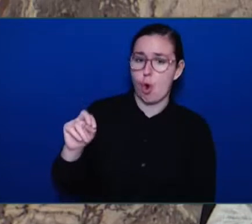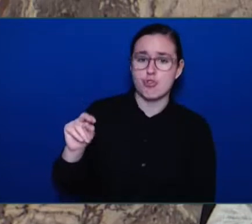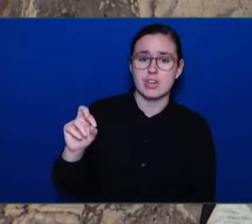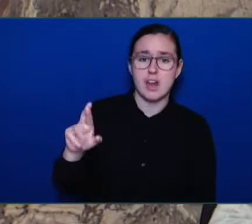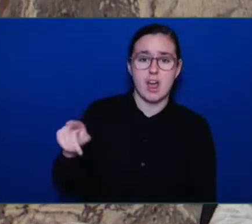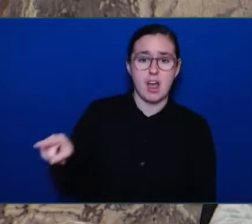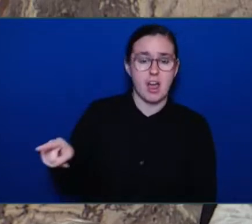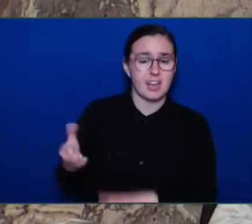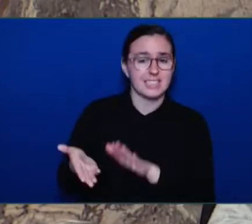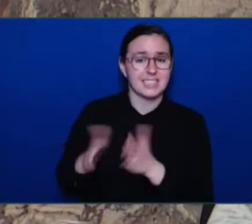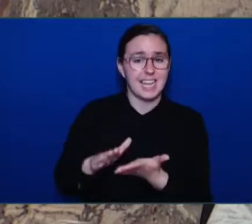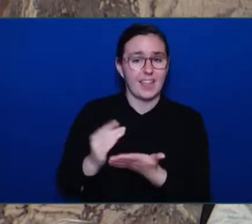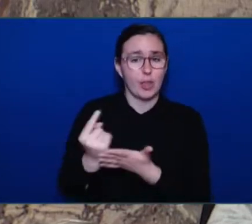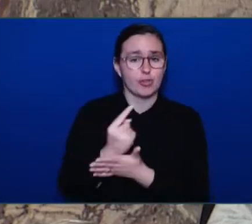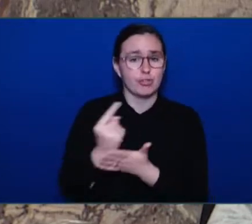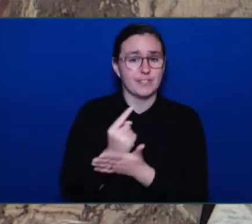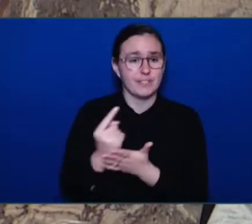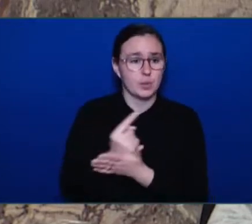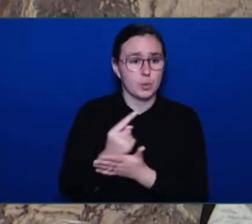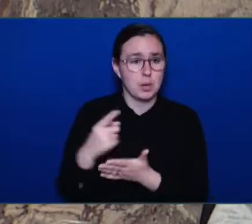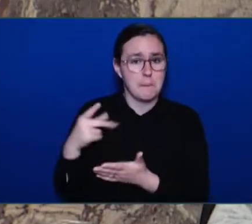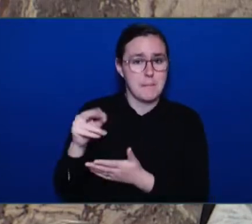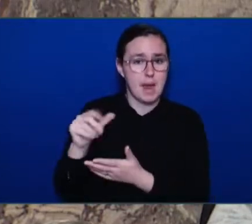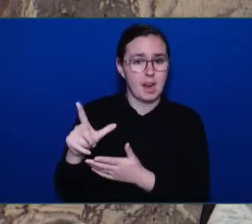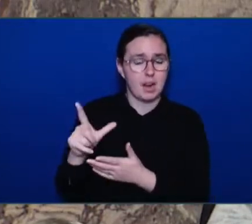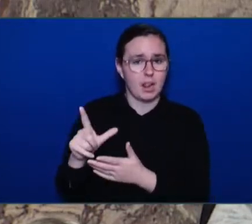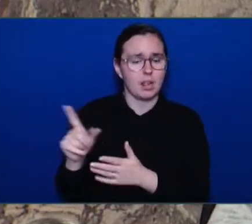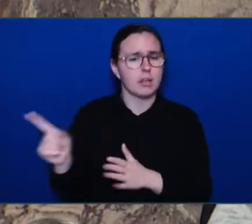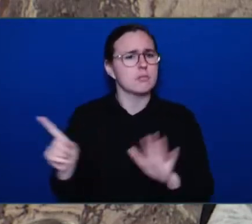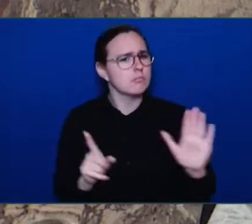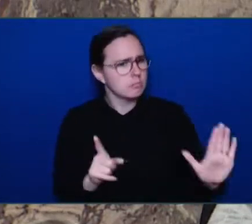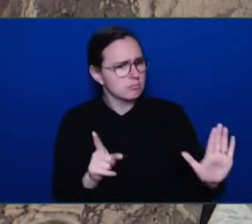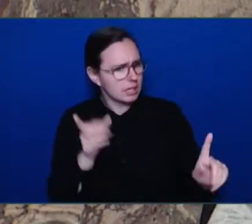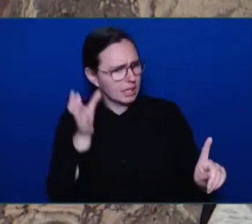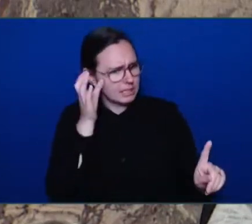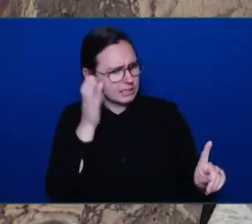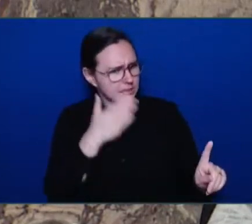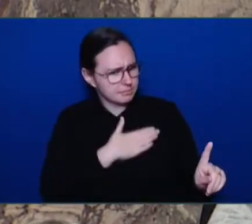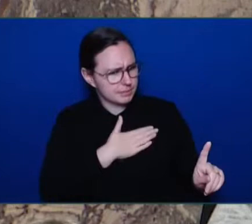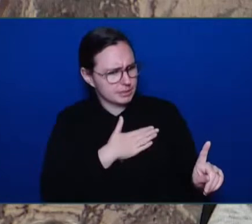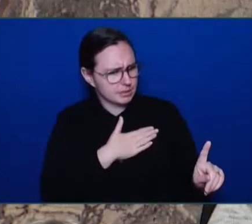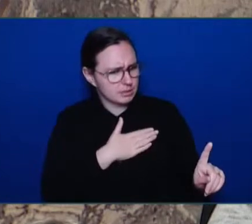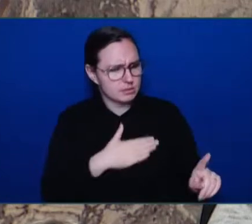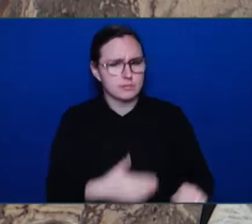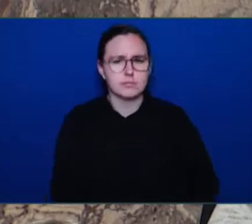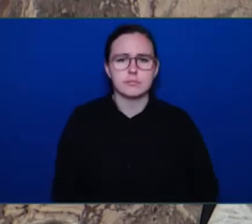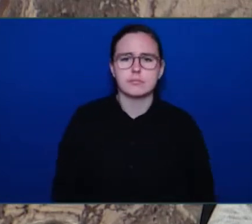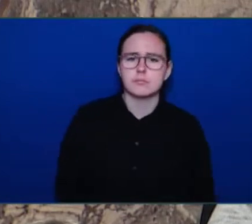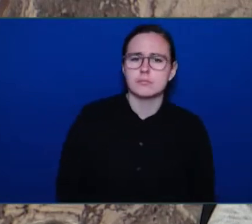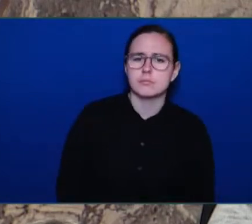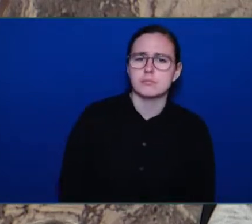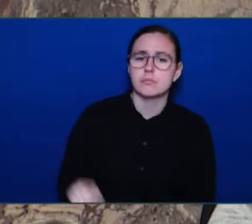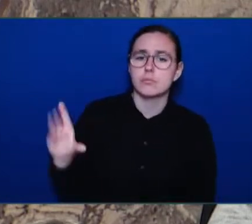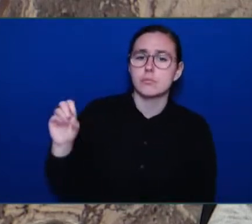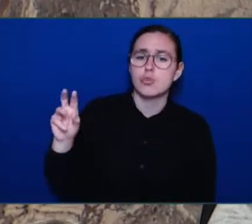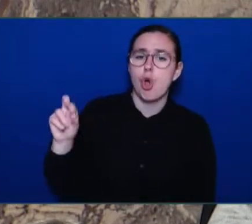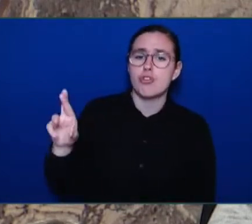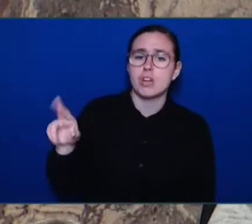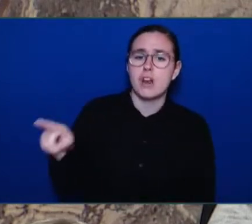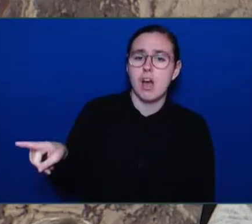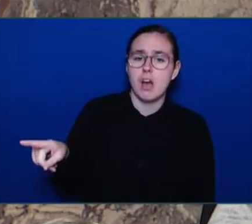We will hear the question. This is how the coroner's death review panel described the minister's system, and I